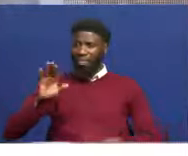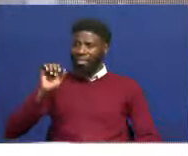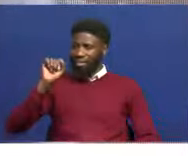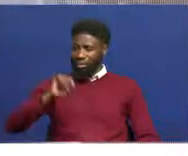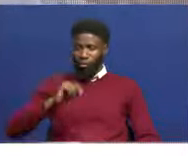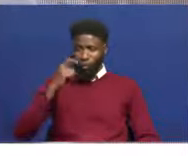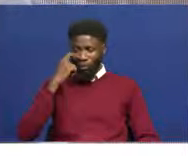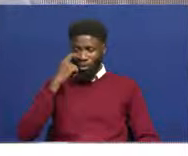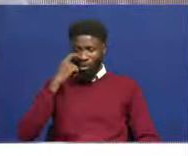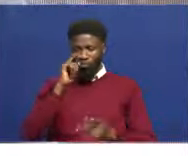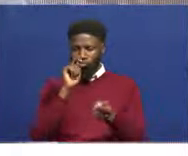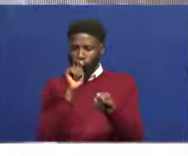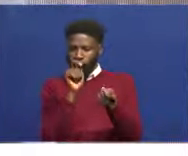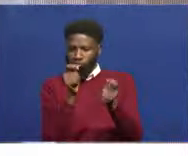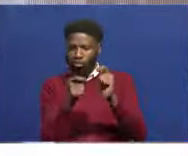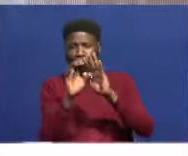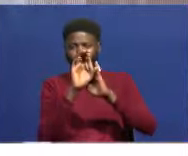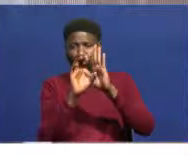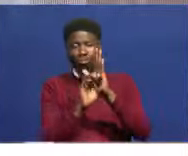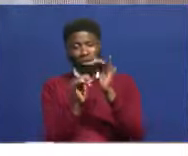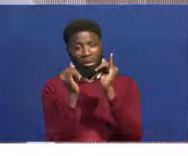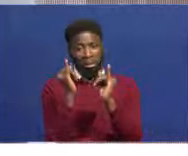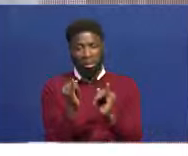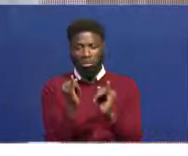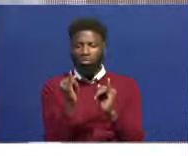stalled. This is a crisis.